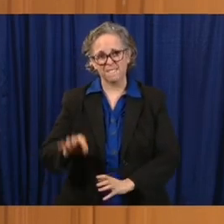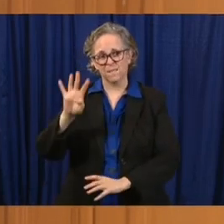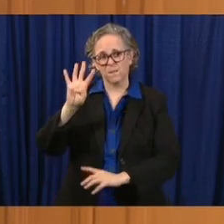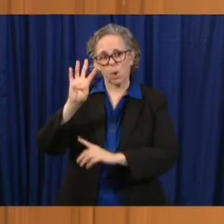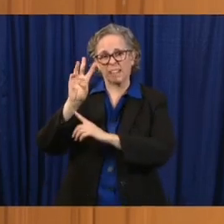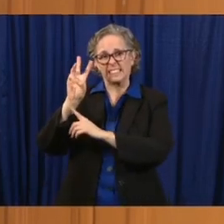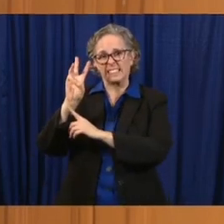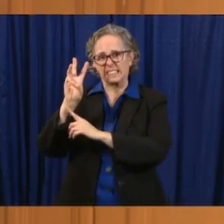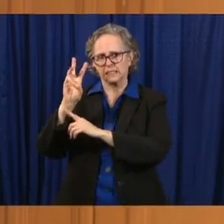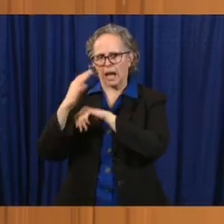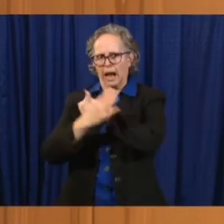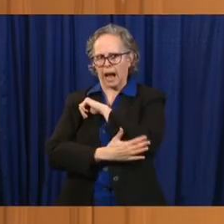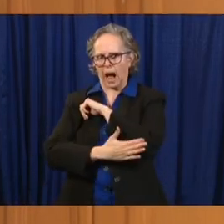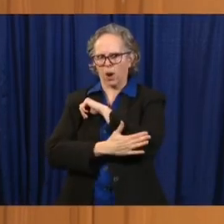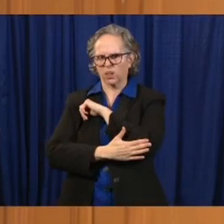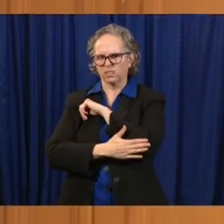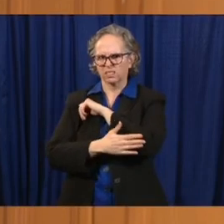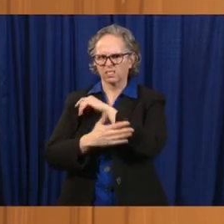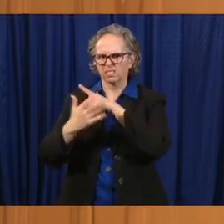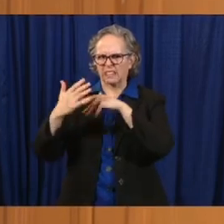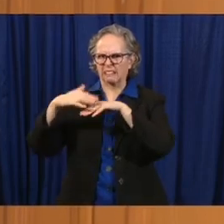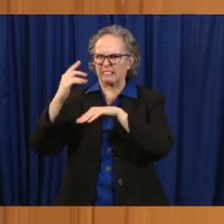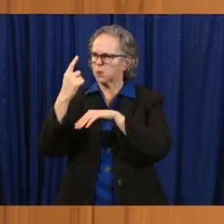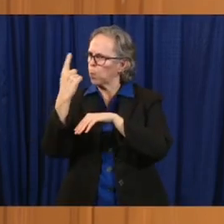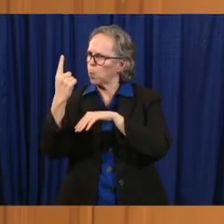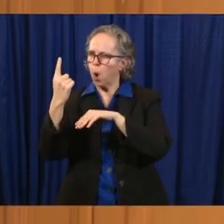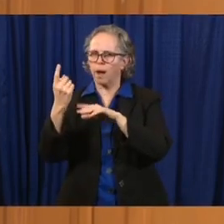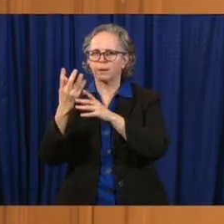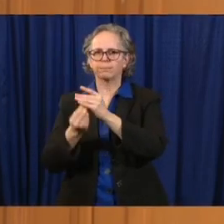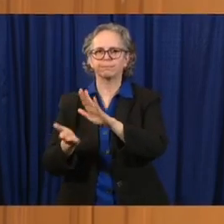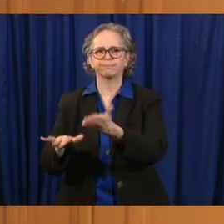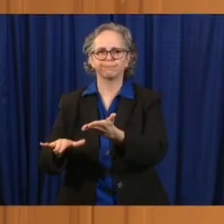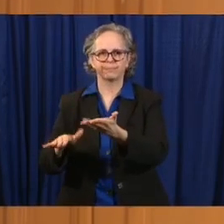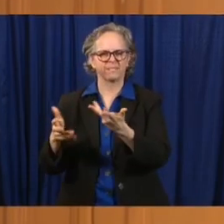reported at least one death. Next slide.